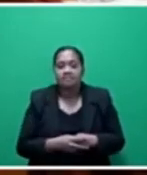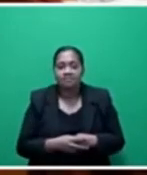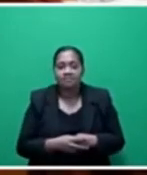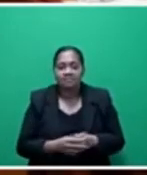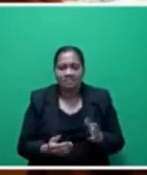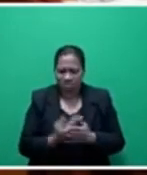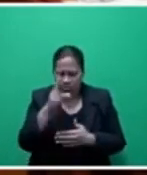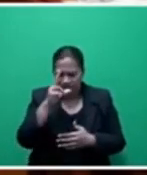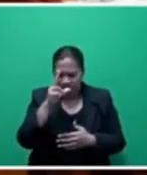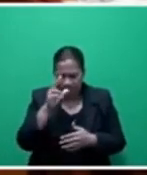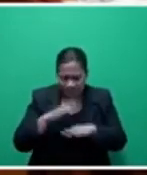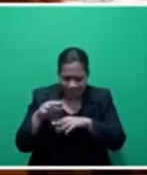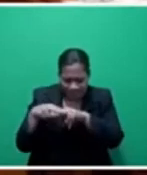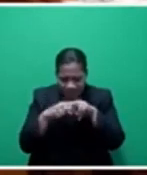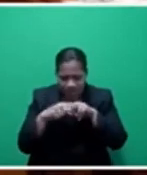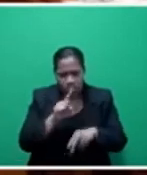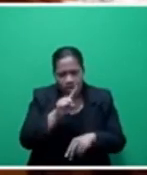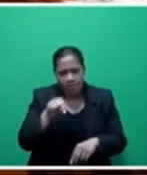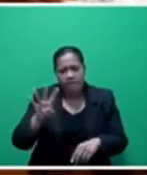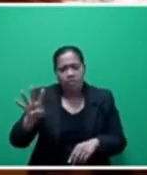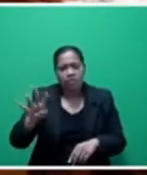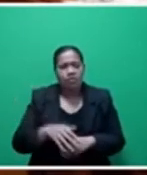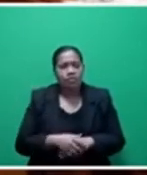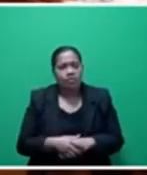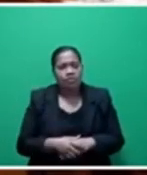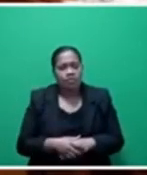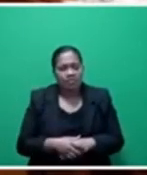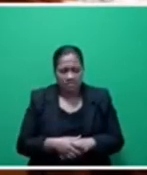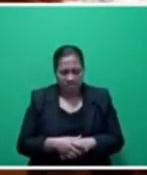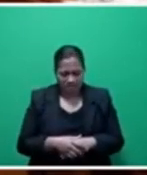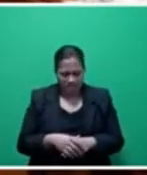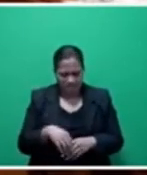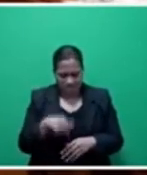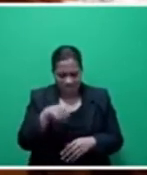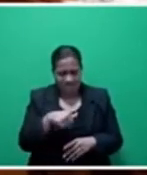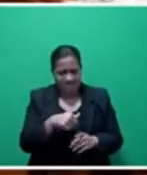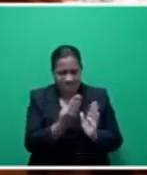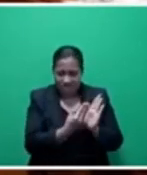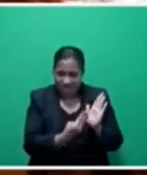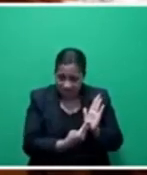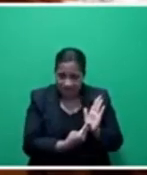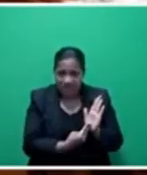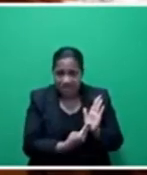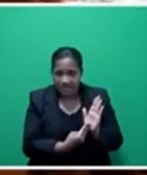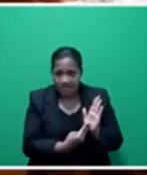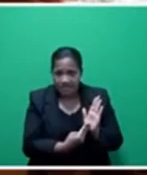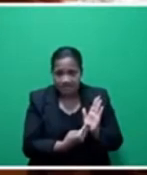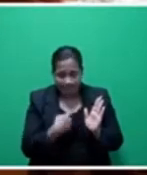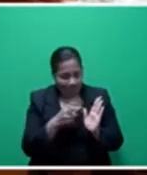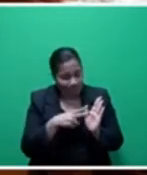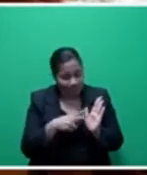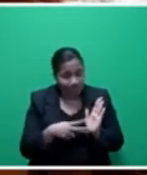in 1.4 of the background to this bill, which states, Honourable Speaker, I'll just read it